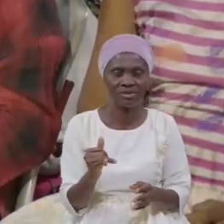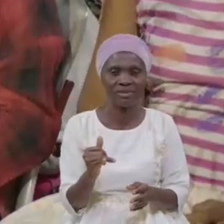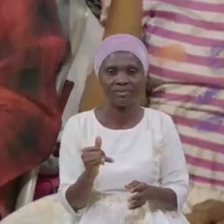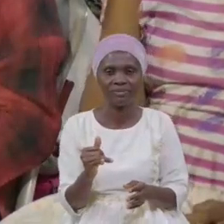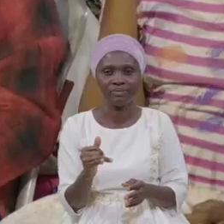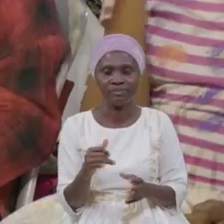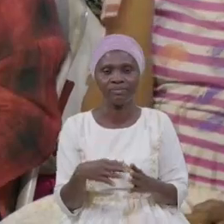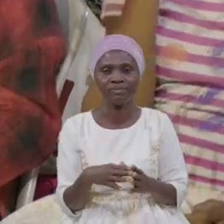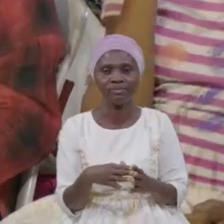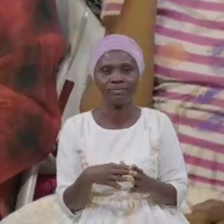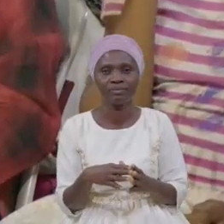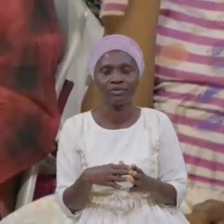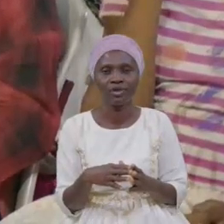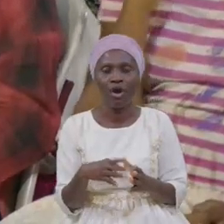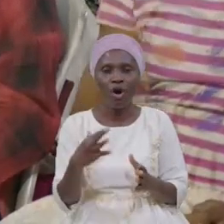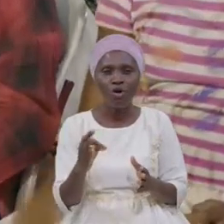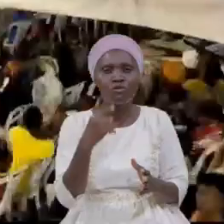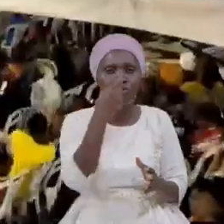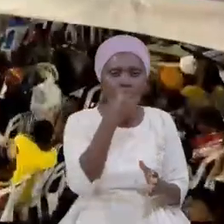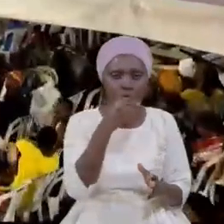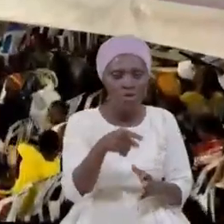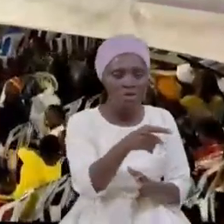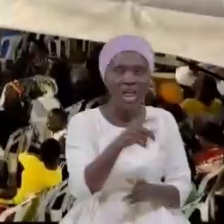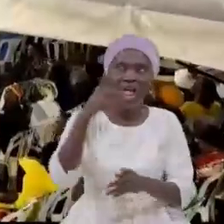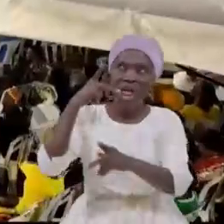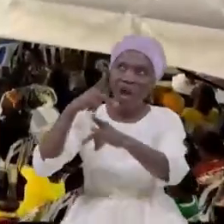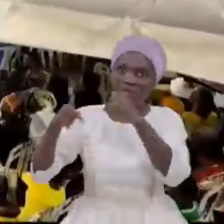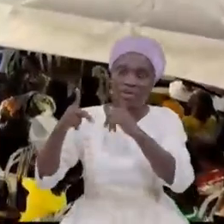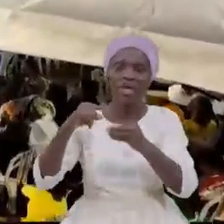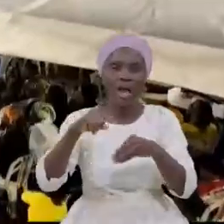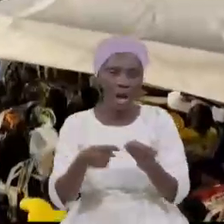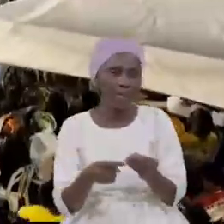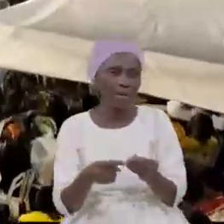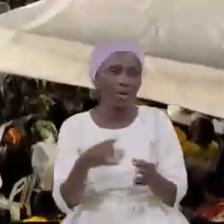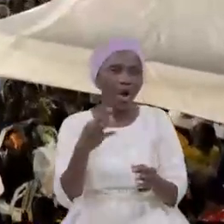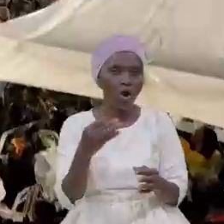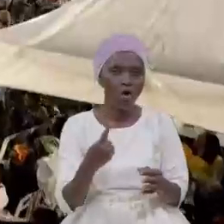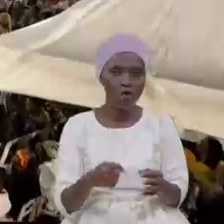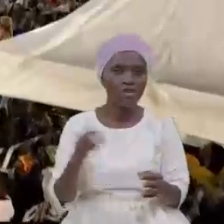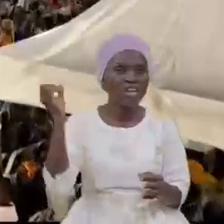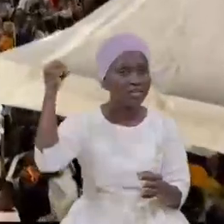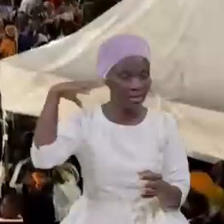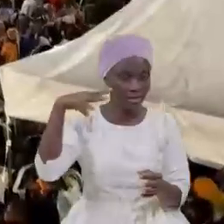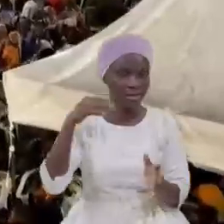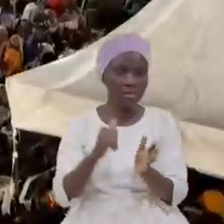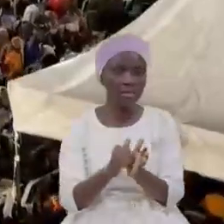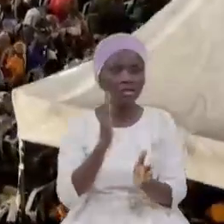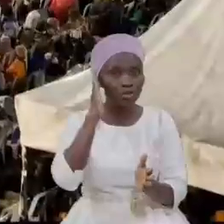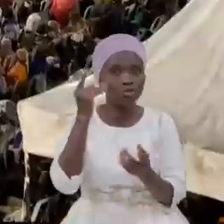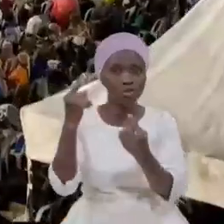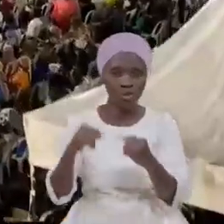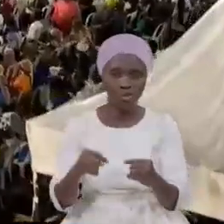they prophesied about, of the grace that should come unto